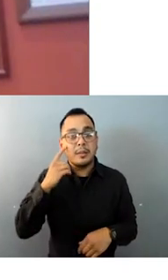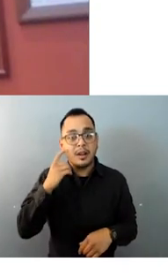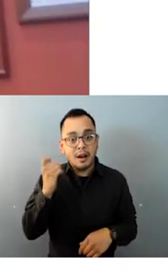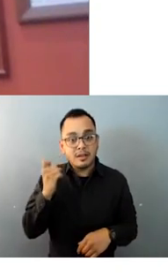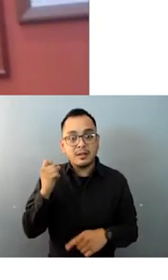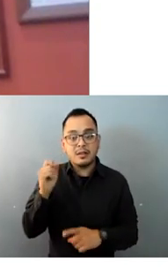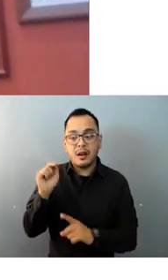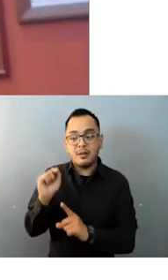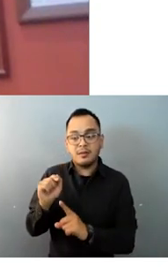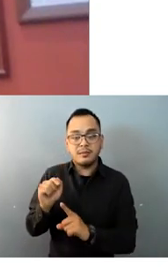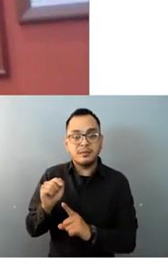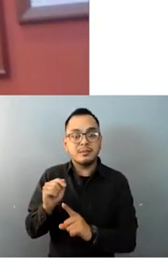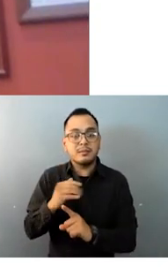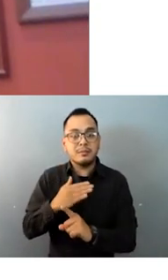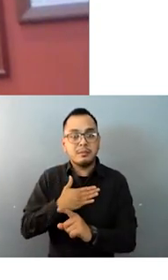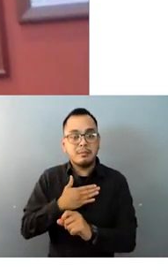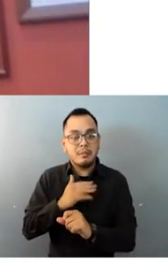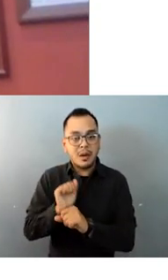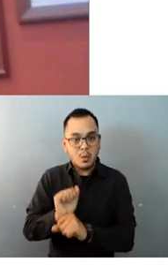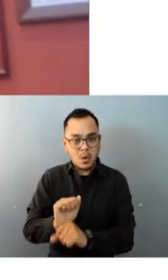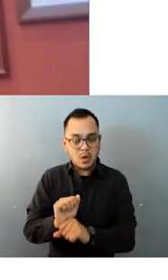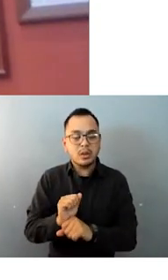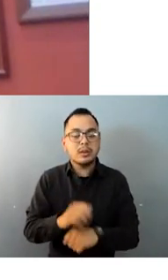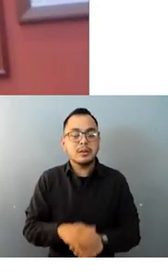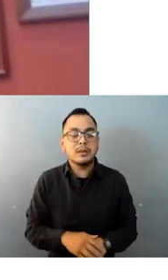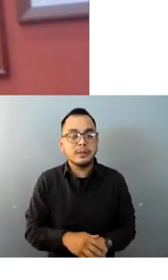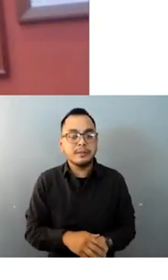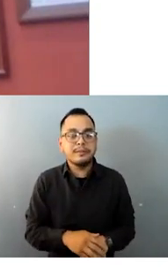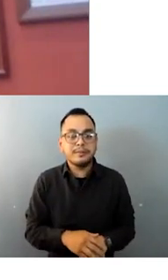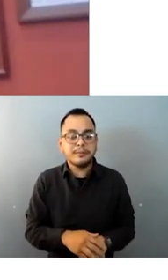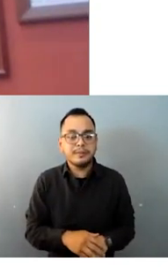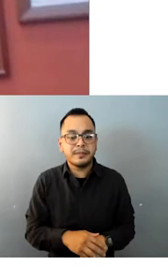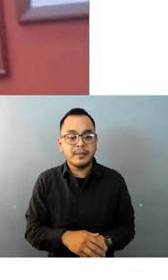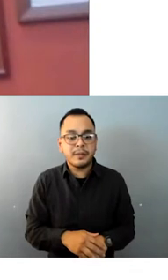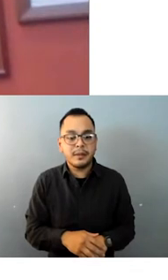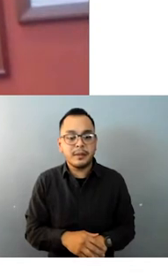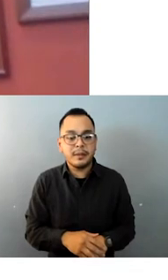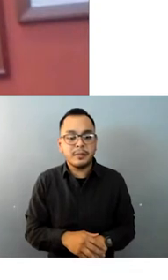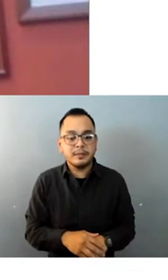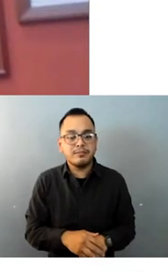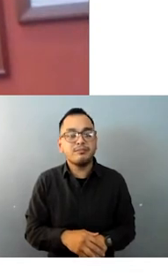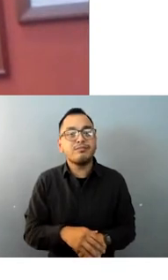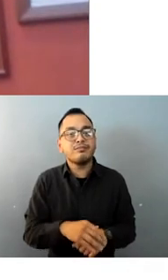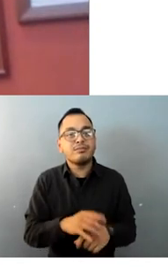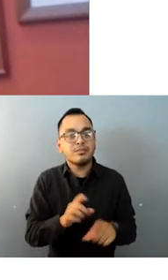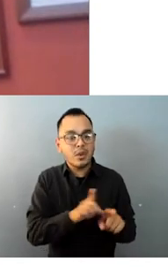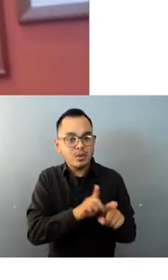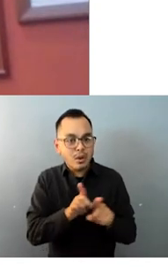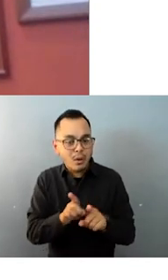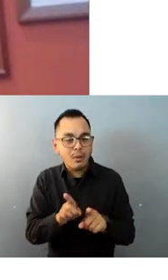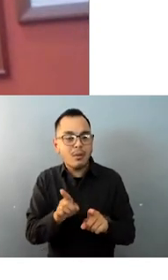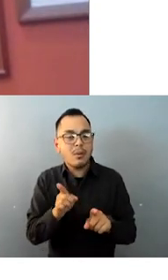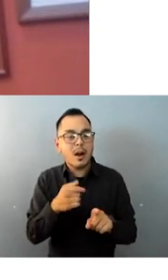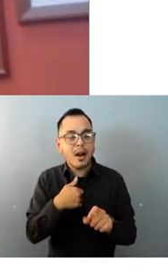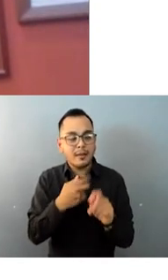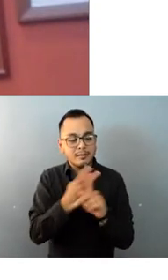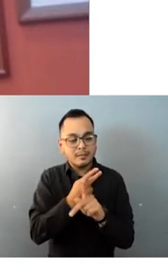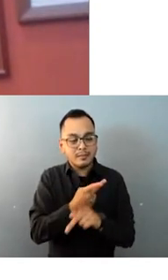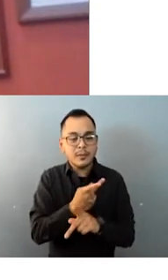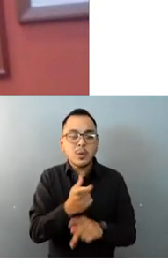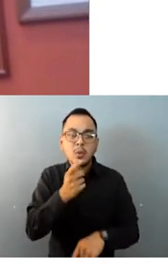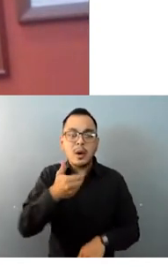because of the work that I had been doing, and also just understanding who I am in this